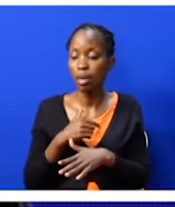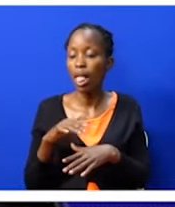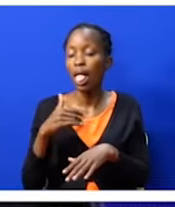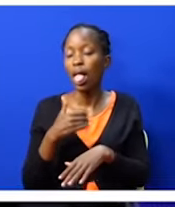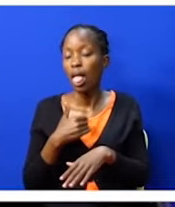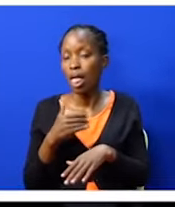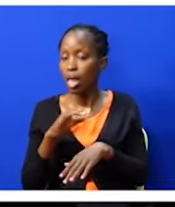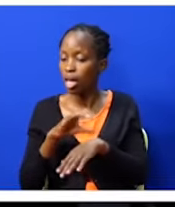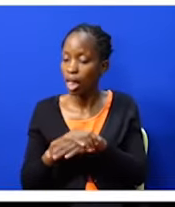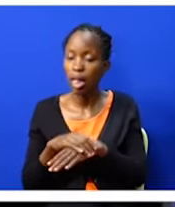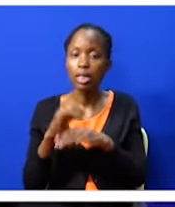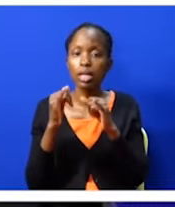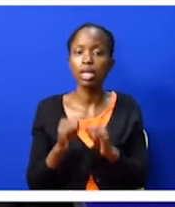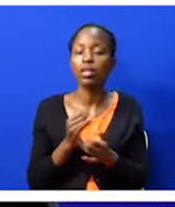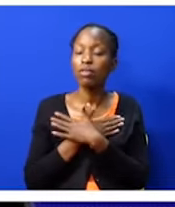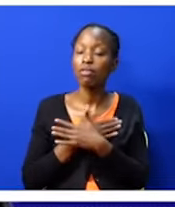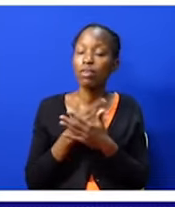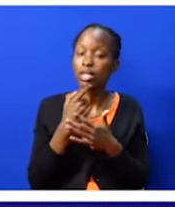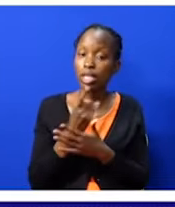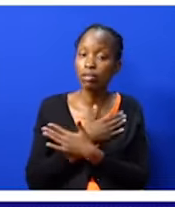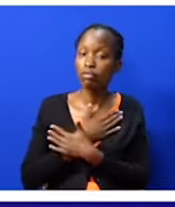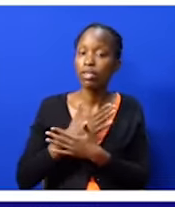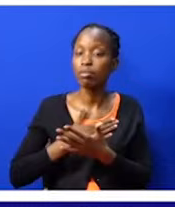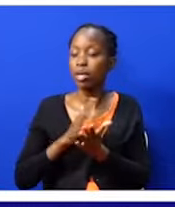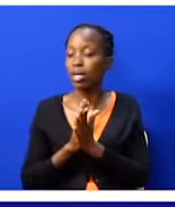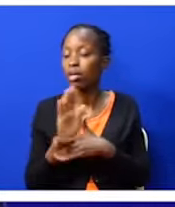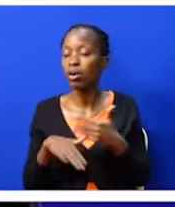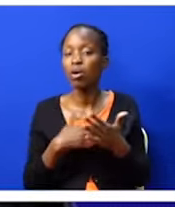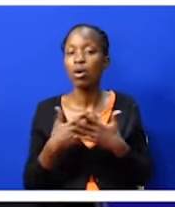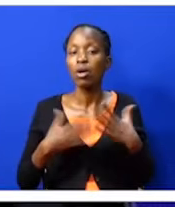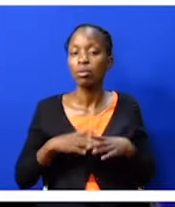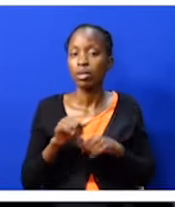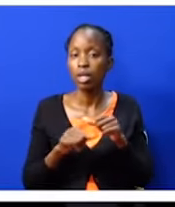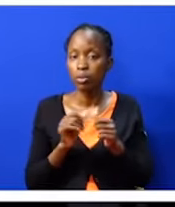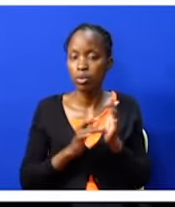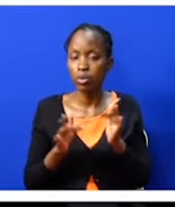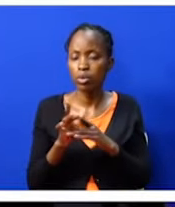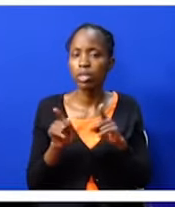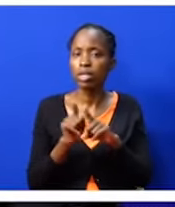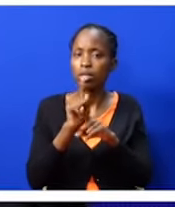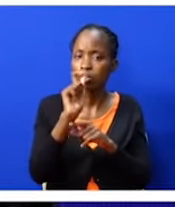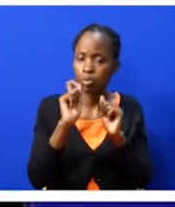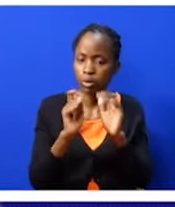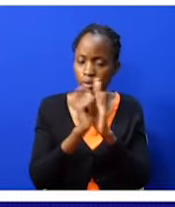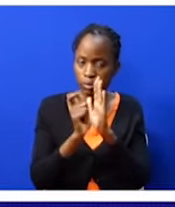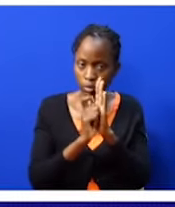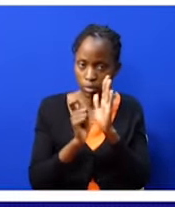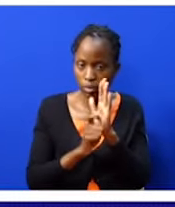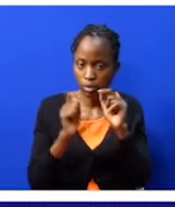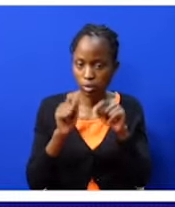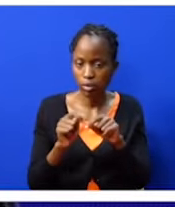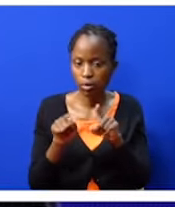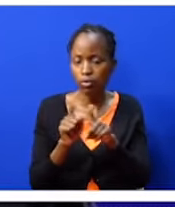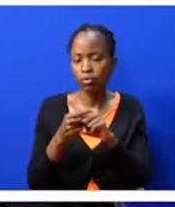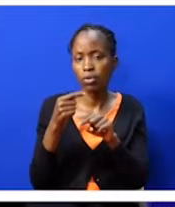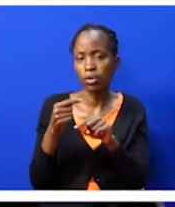tell my friends and everyone about Jesus. So you can also make your list from the lesson that you